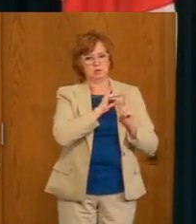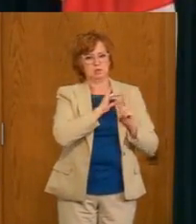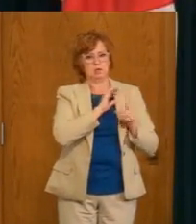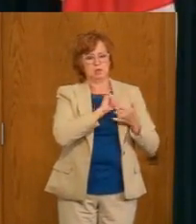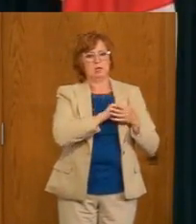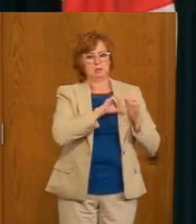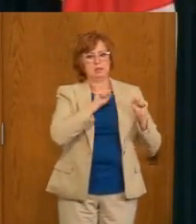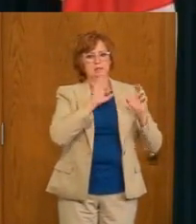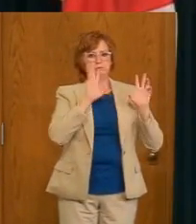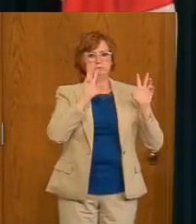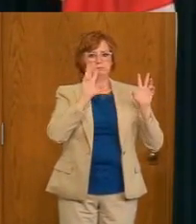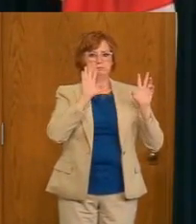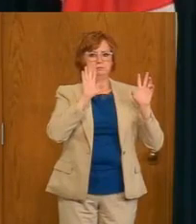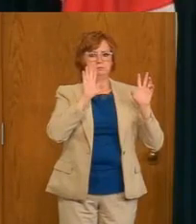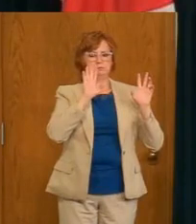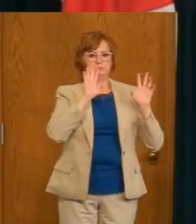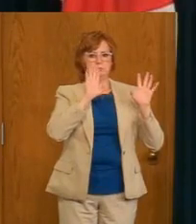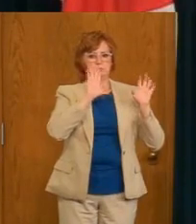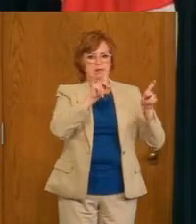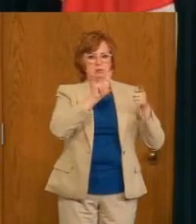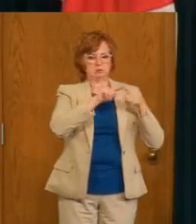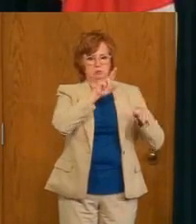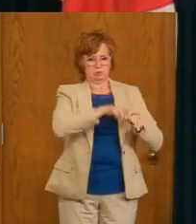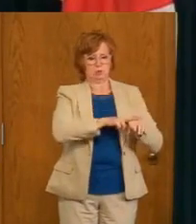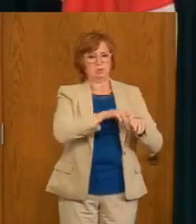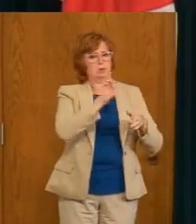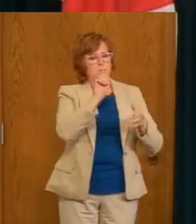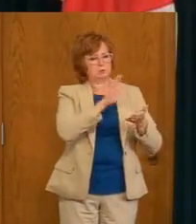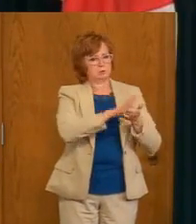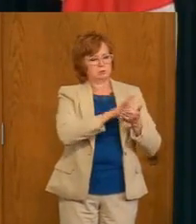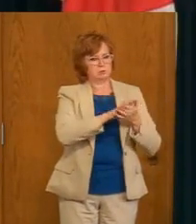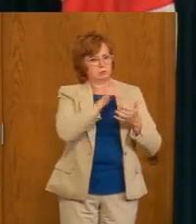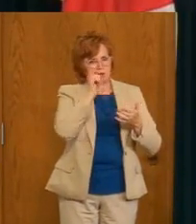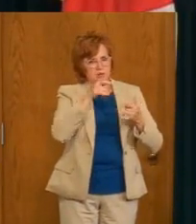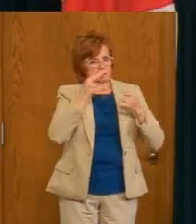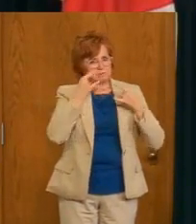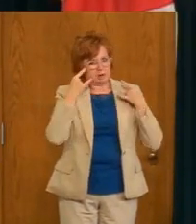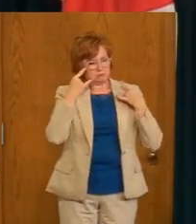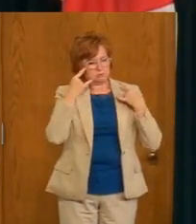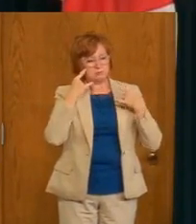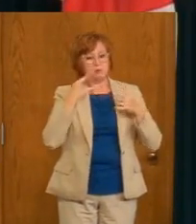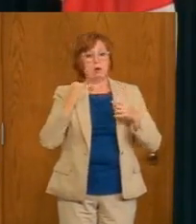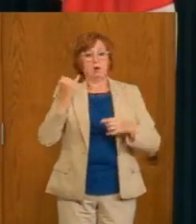are in a specific situation where on the one hand, they are,